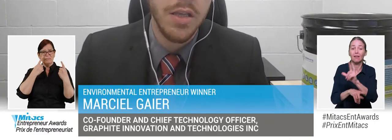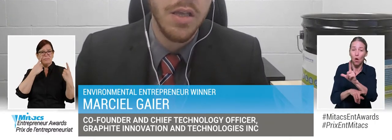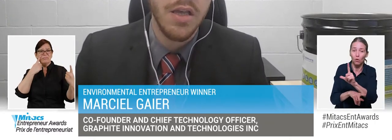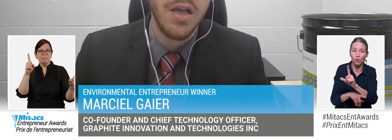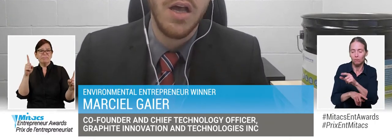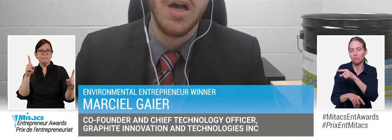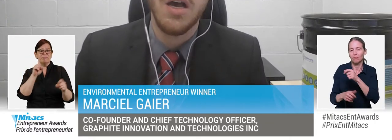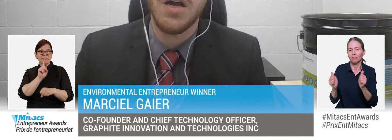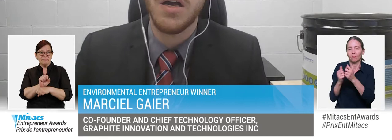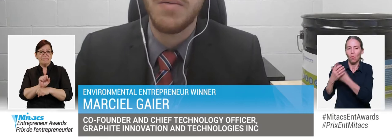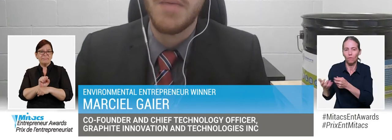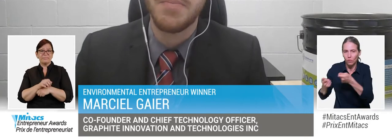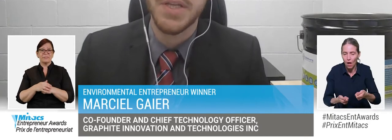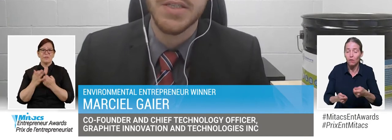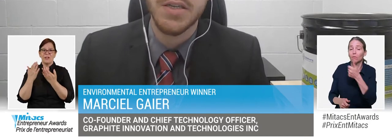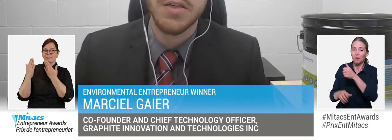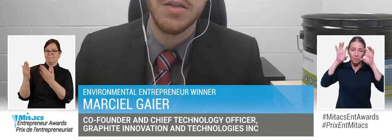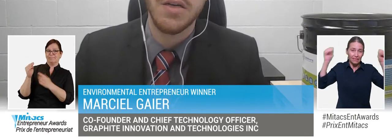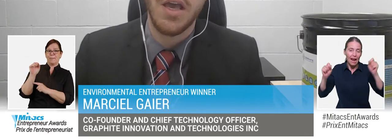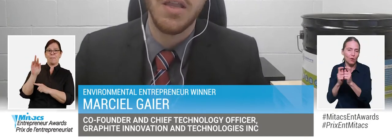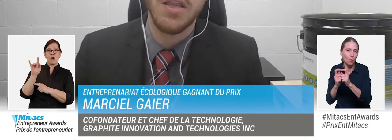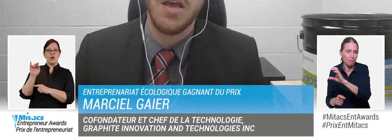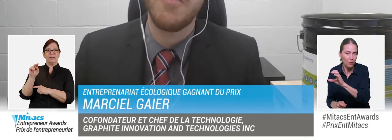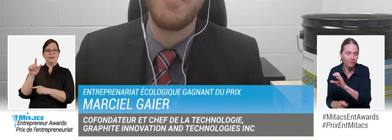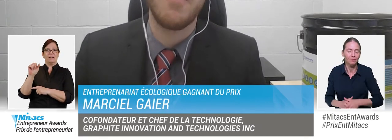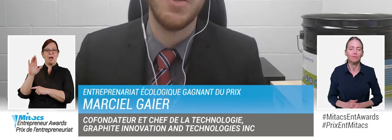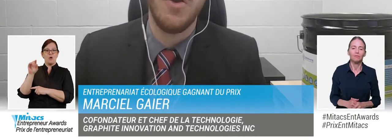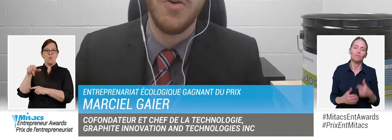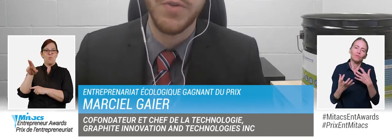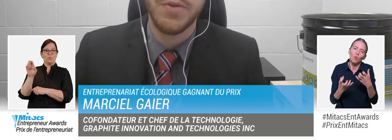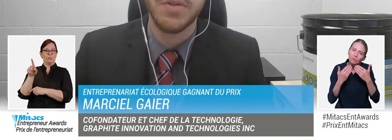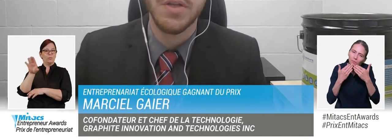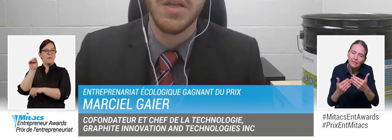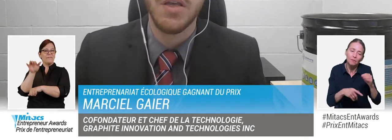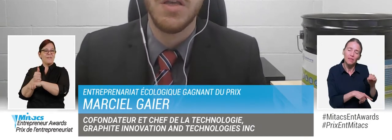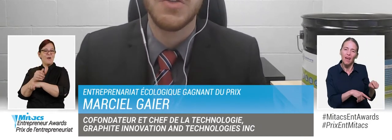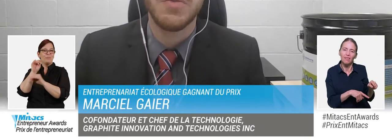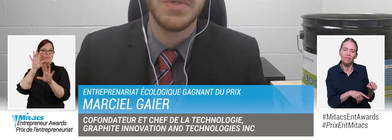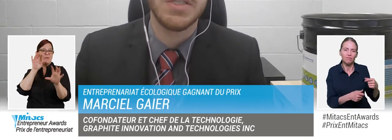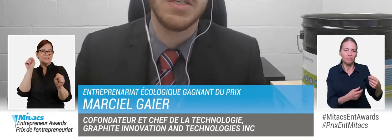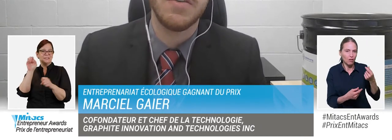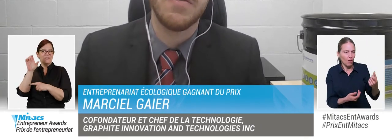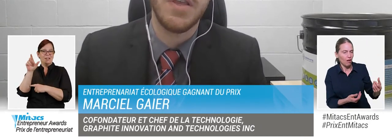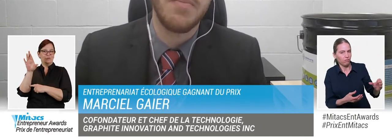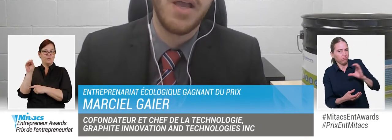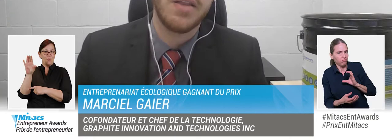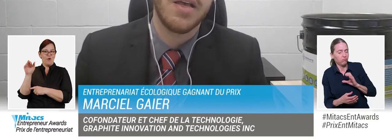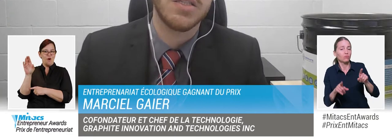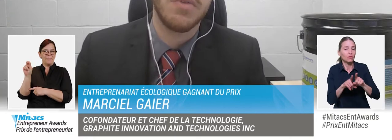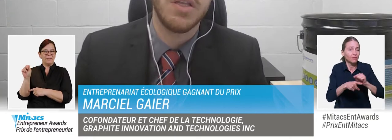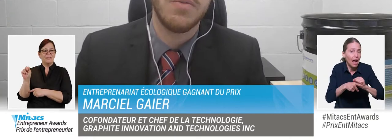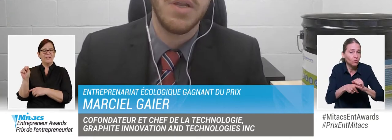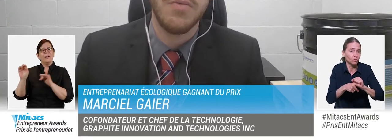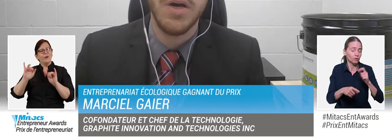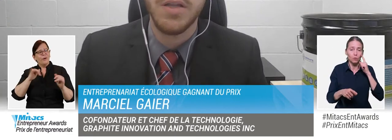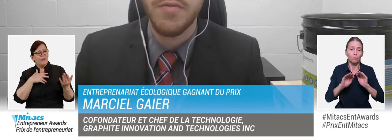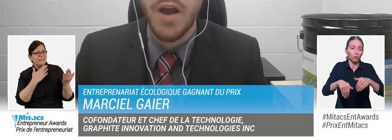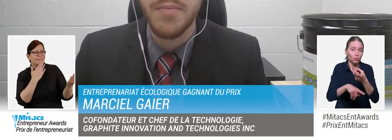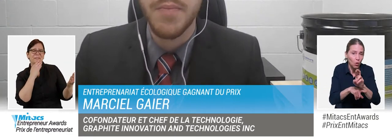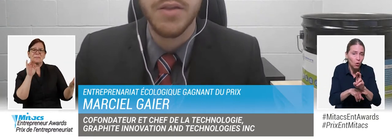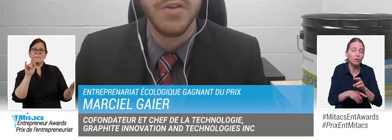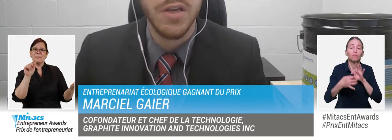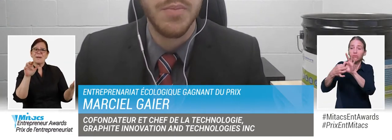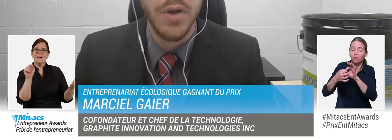GIT. I'm pleased here and very honored to receive the Mitacs